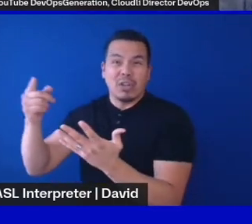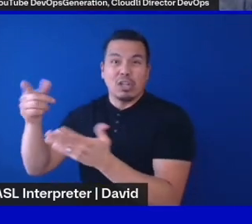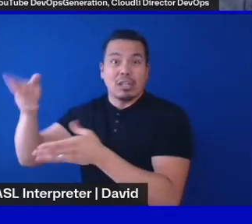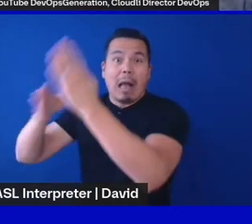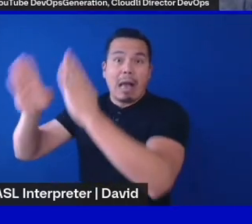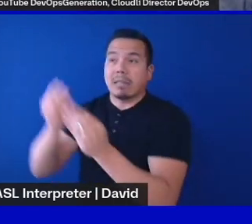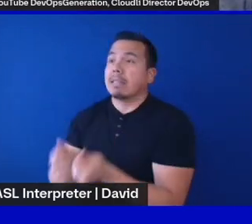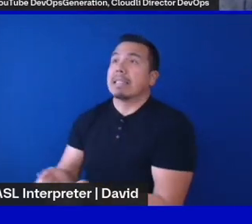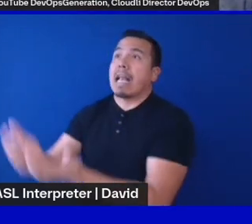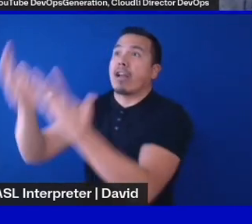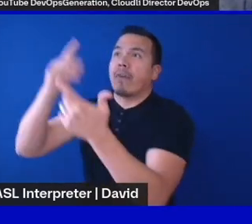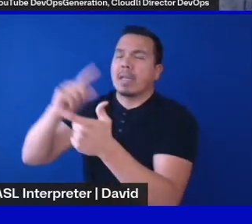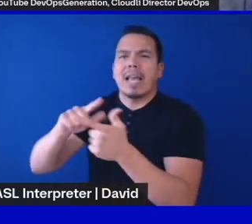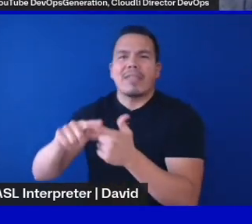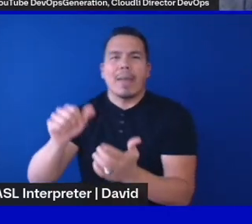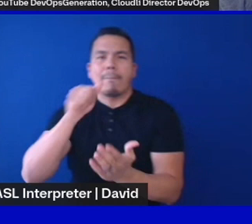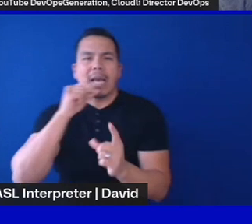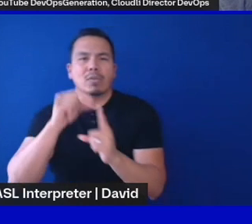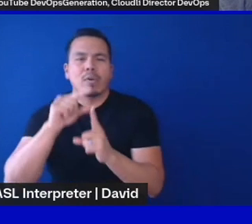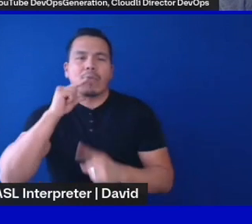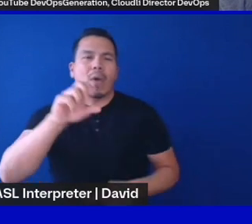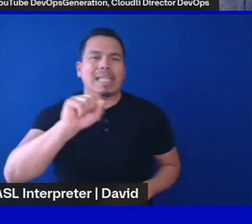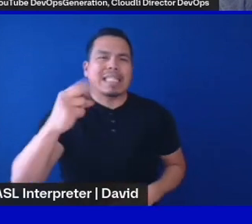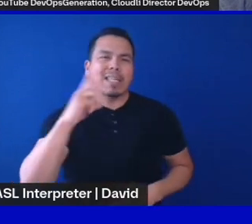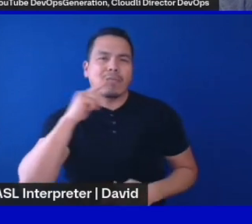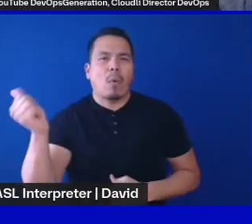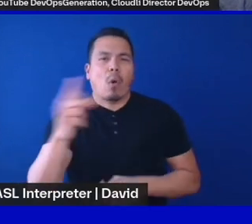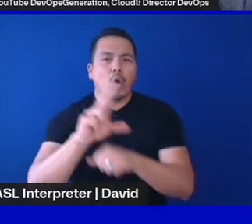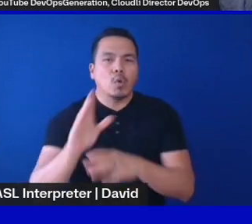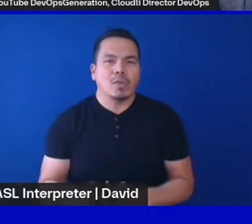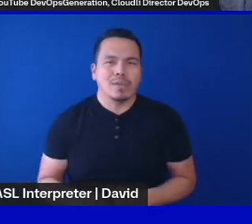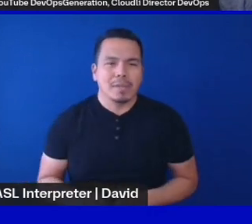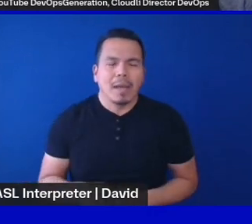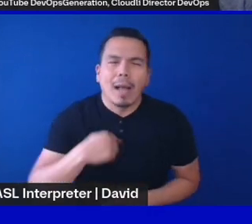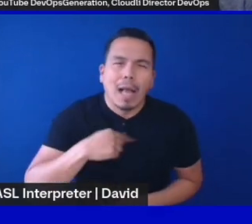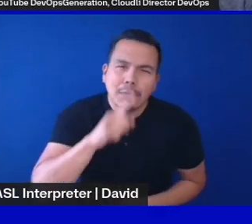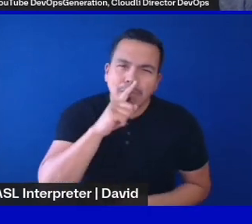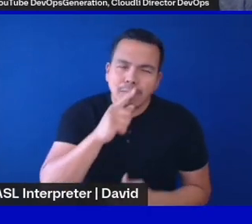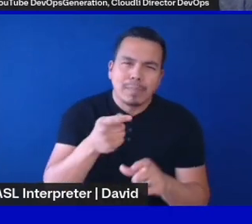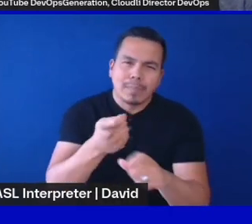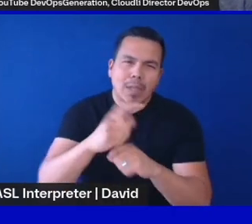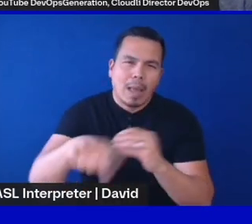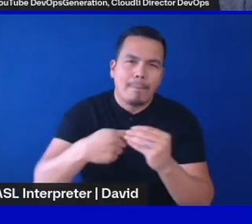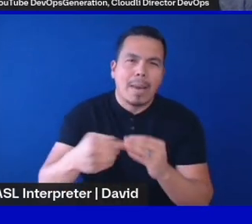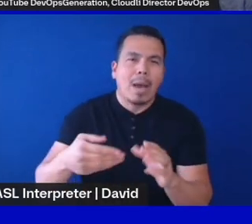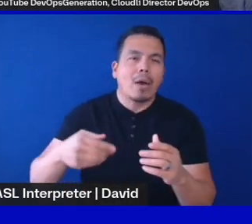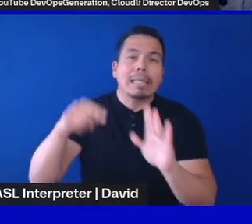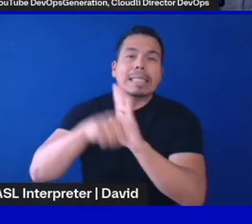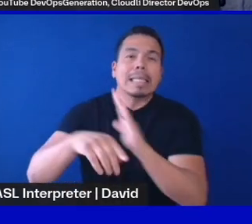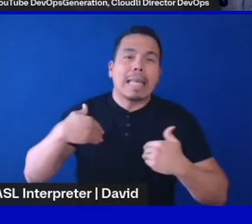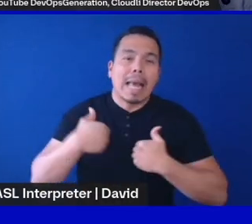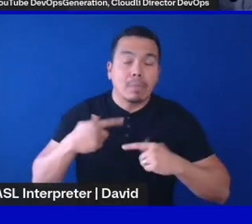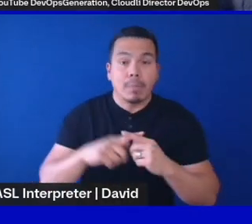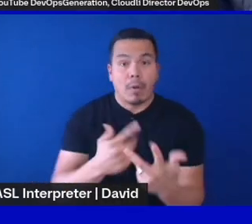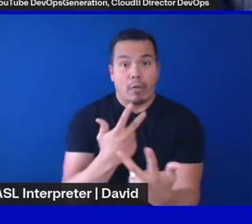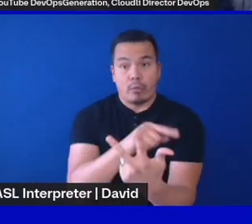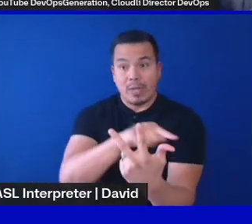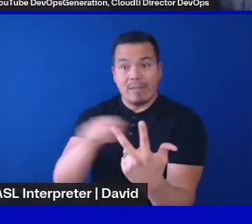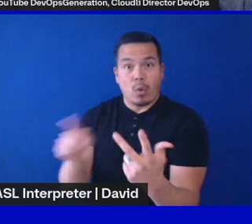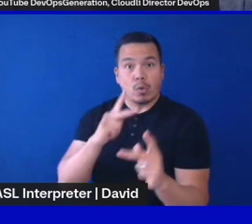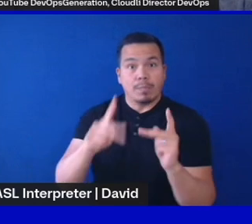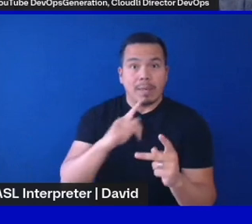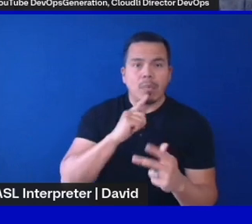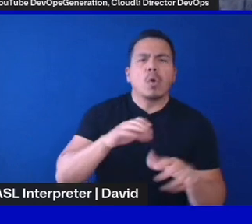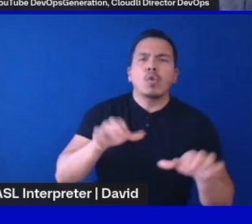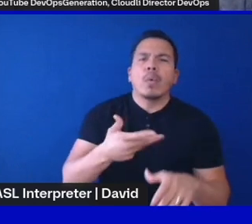SSH users. Okay, well, maybe there were no animal sacrifices, but I kid you not, 3 different people were each doing their own thing without really knowing